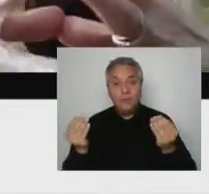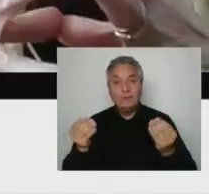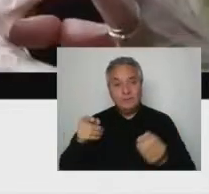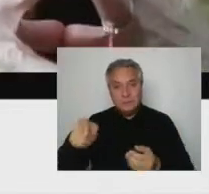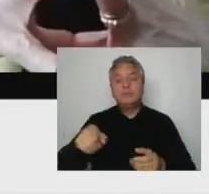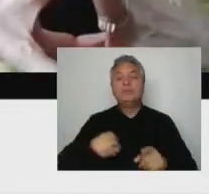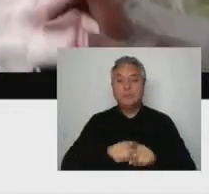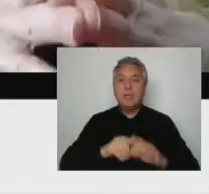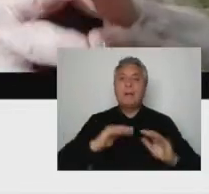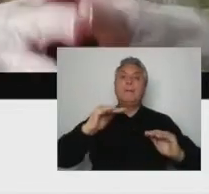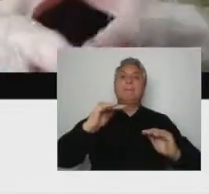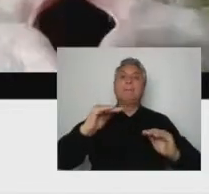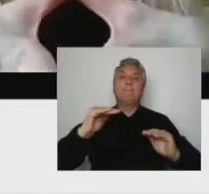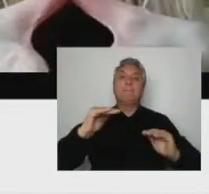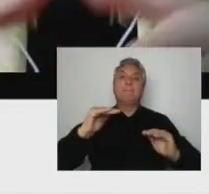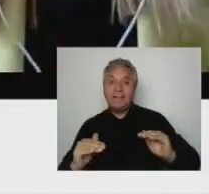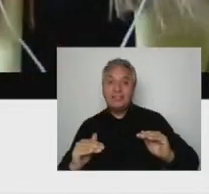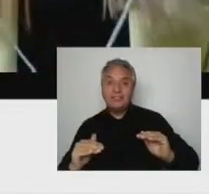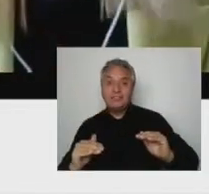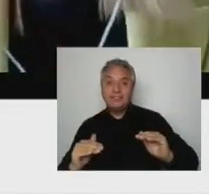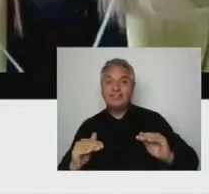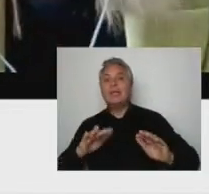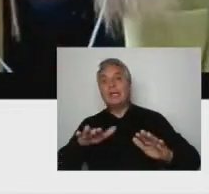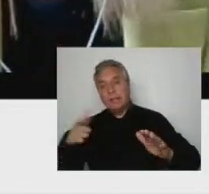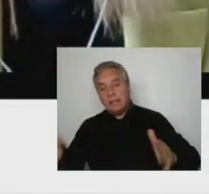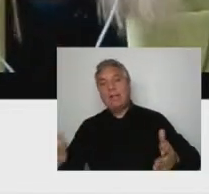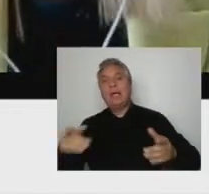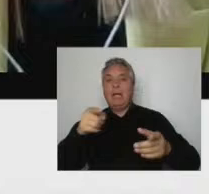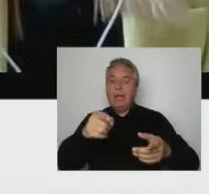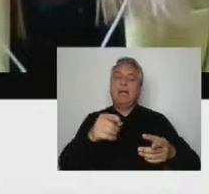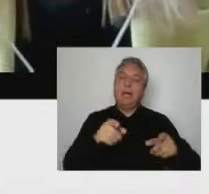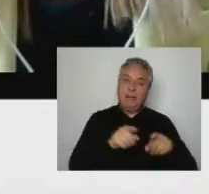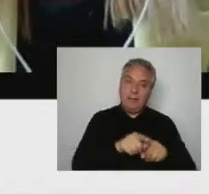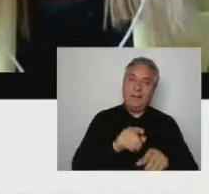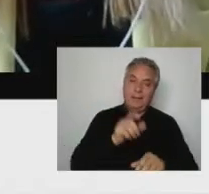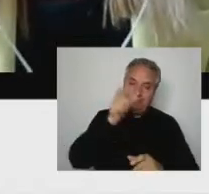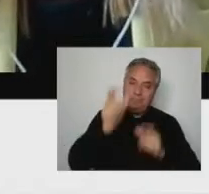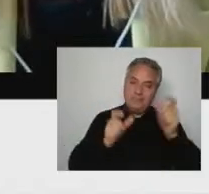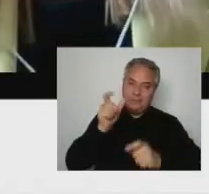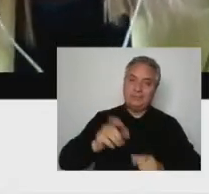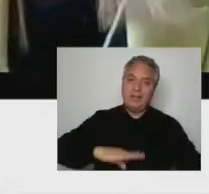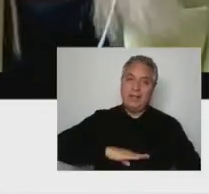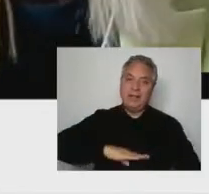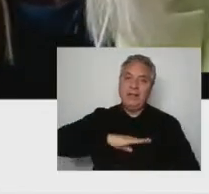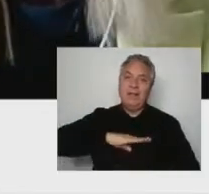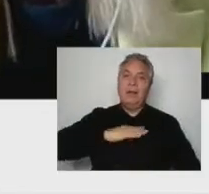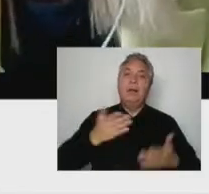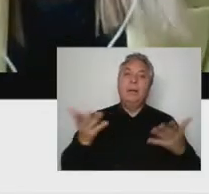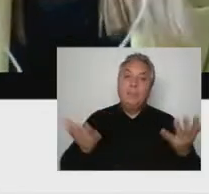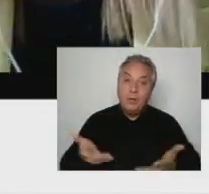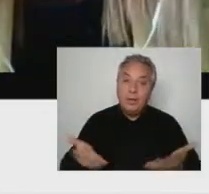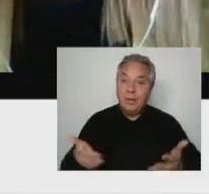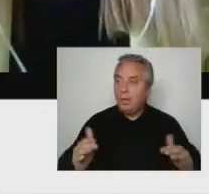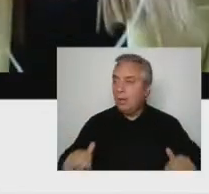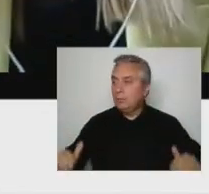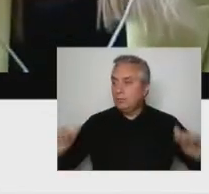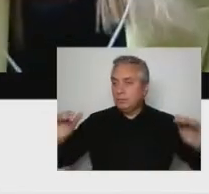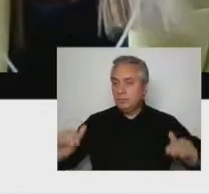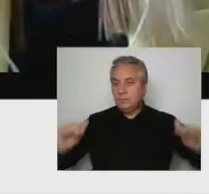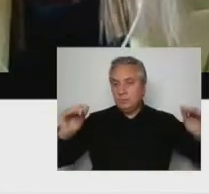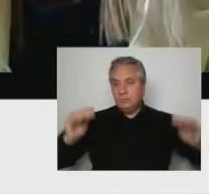age, will be smaller than the population of children and older persons, given the